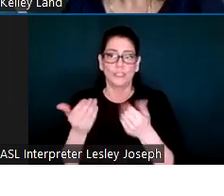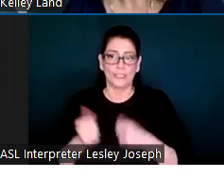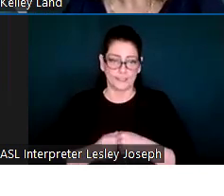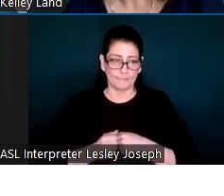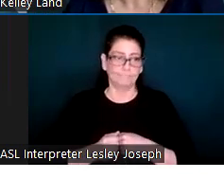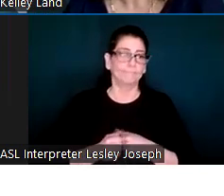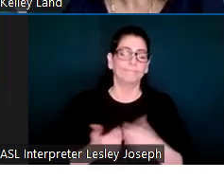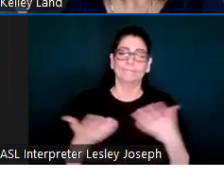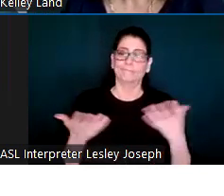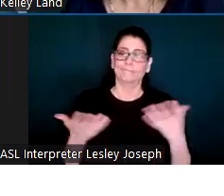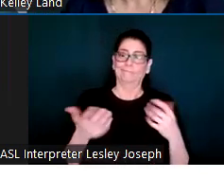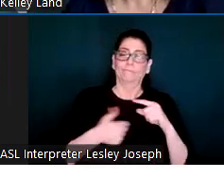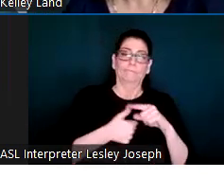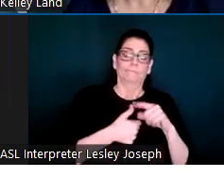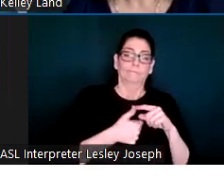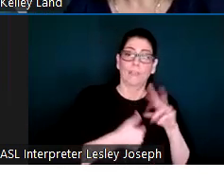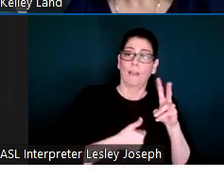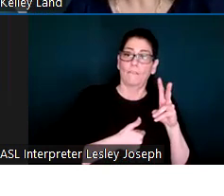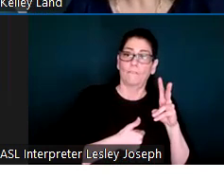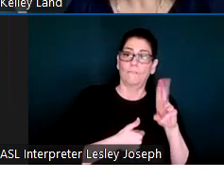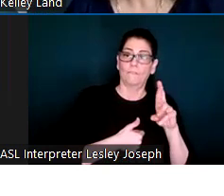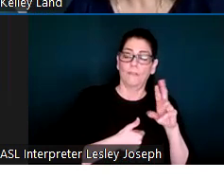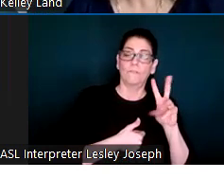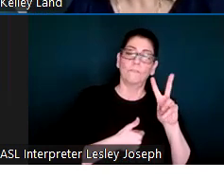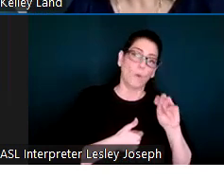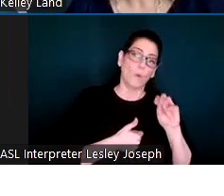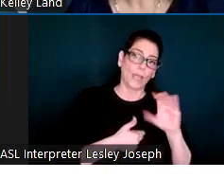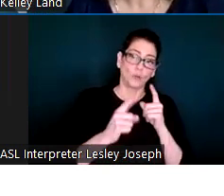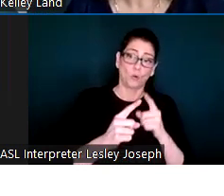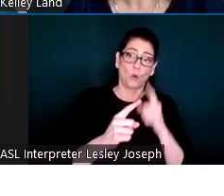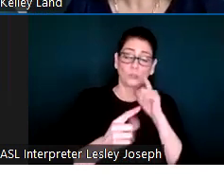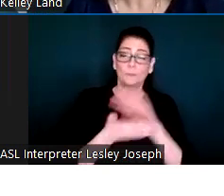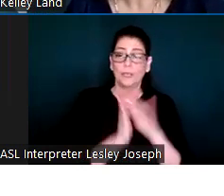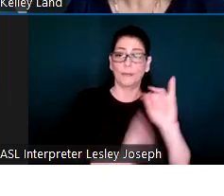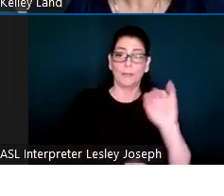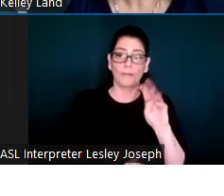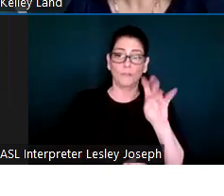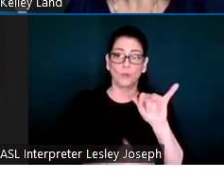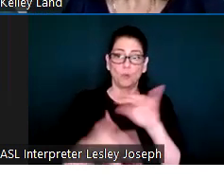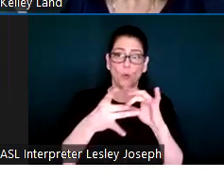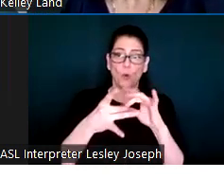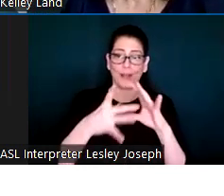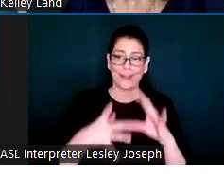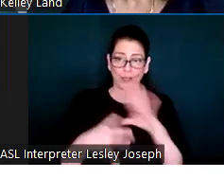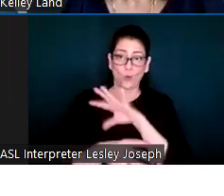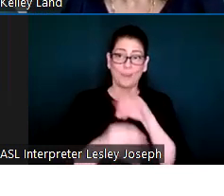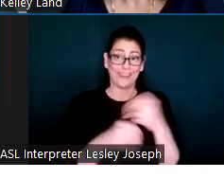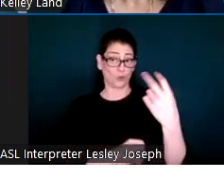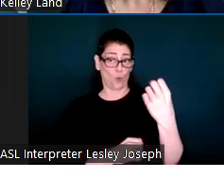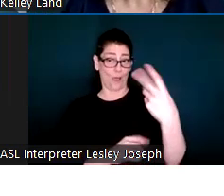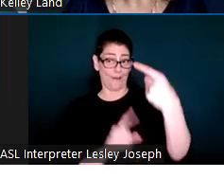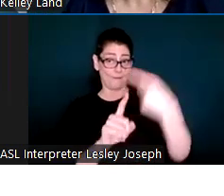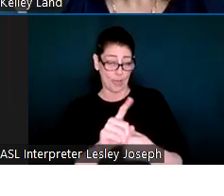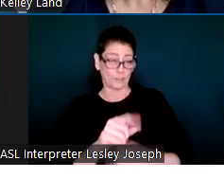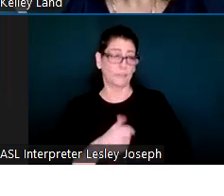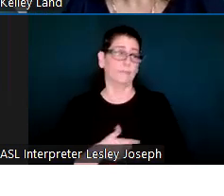some vocational goal to become a full-time inventory coordinator within a 12-month period. The supports he needs